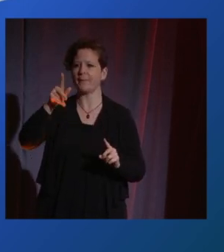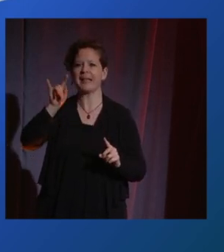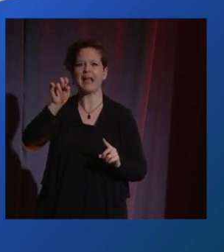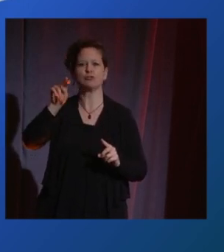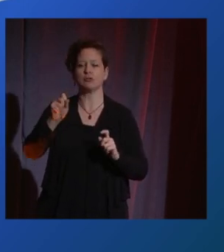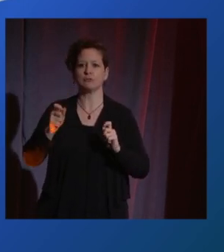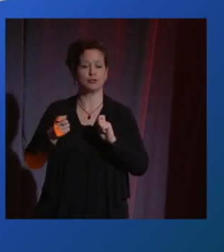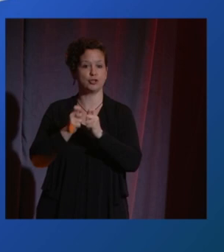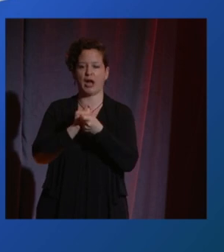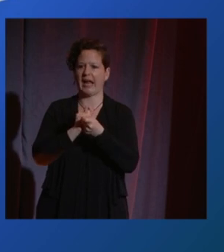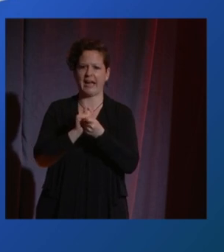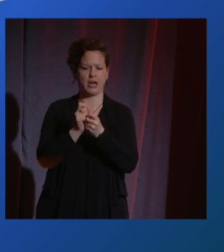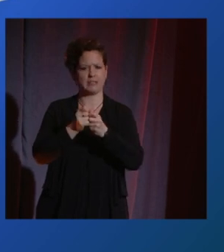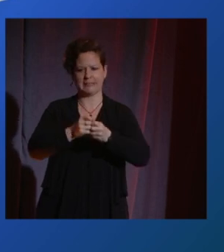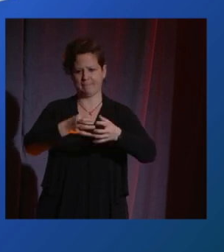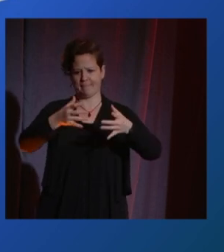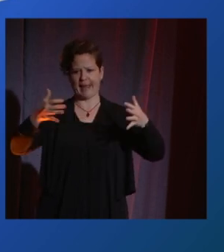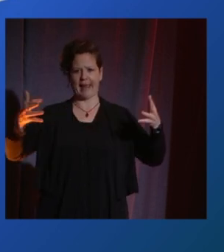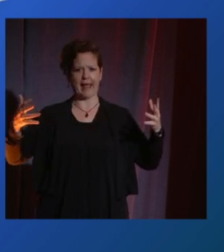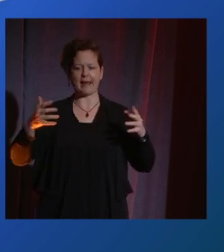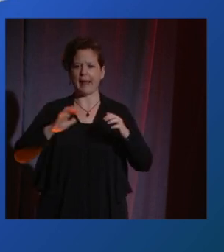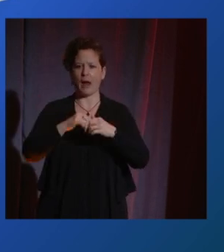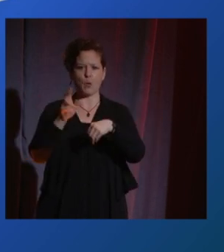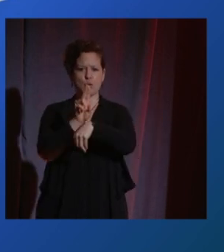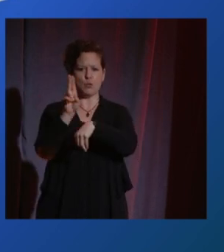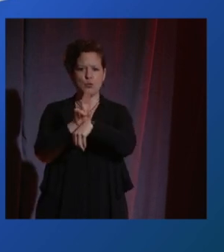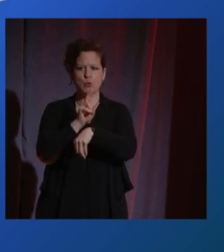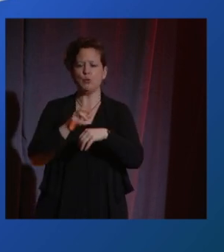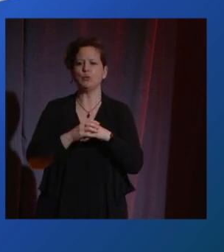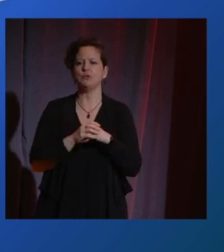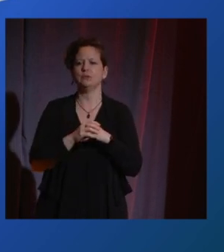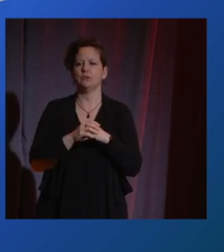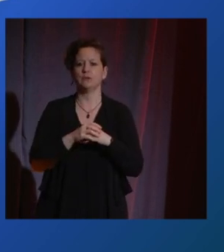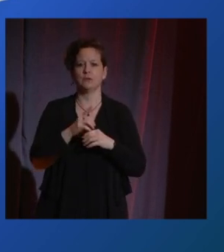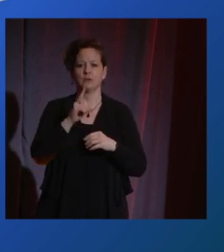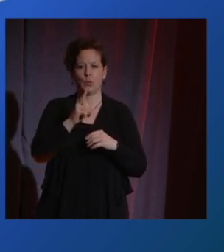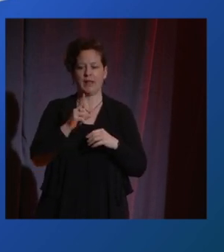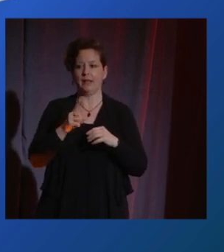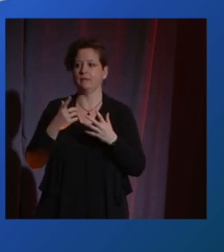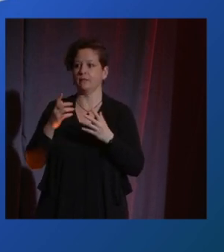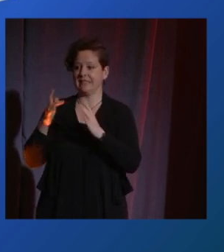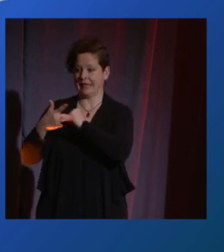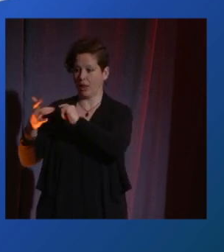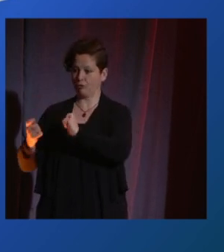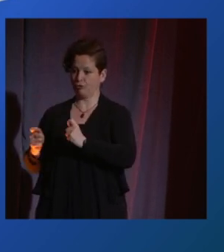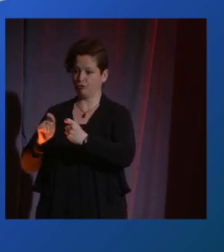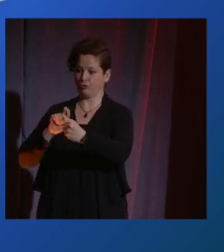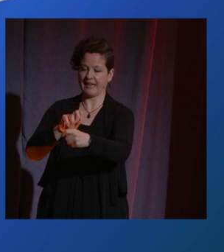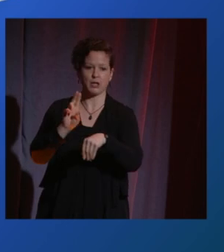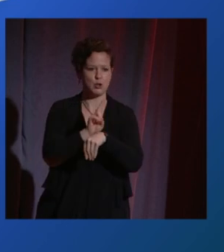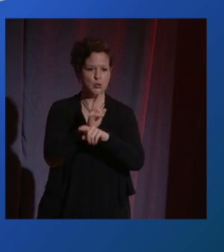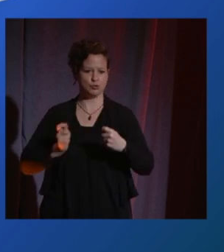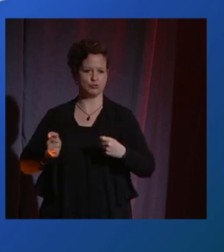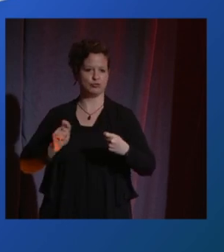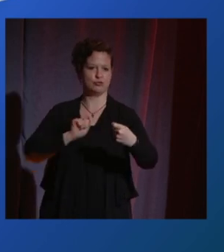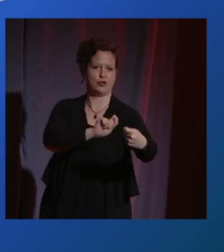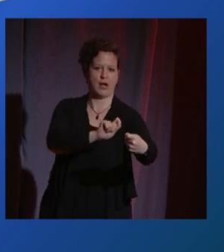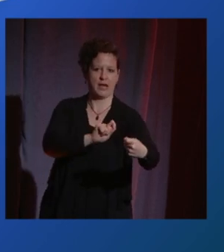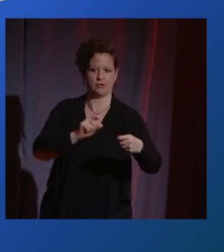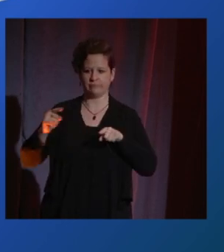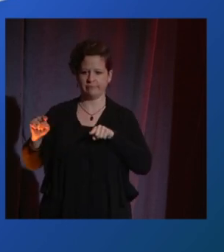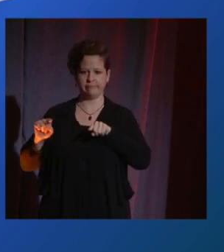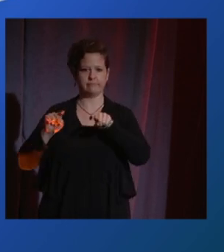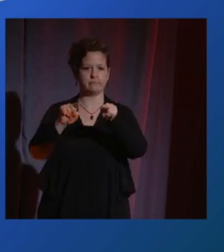to to U you know to co-evolve with these Innovations and those applications now